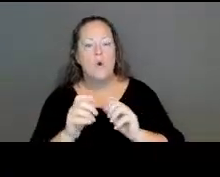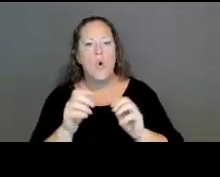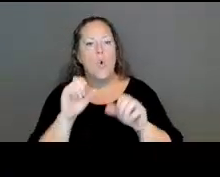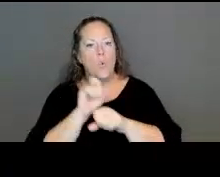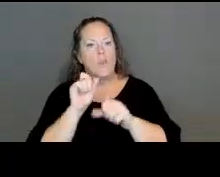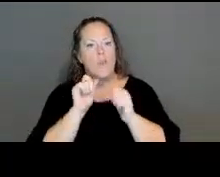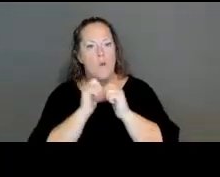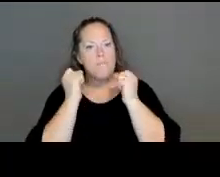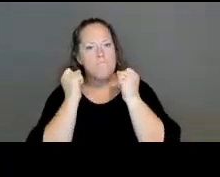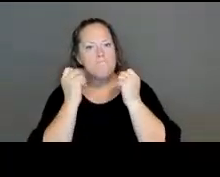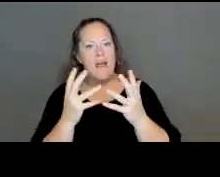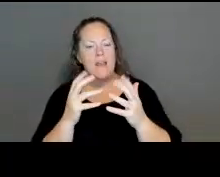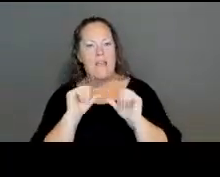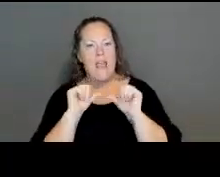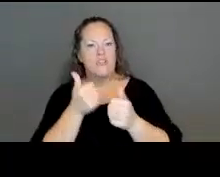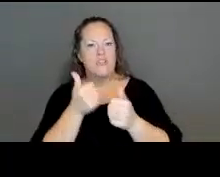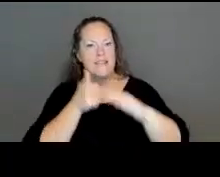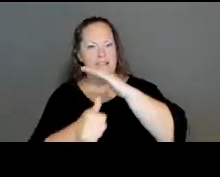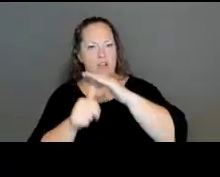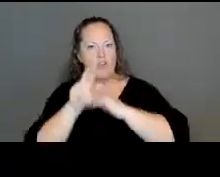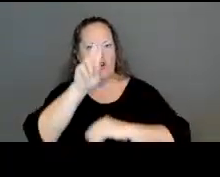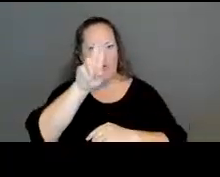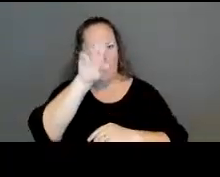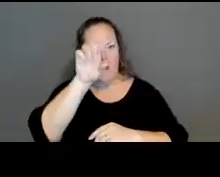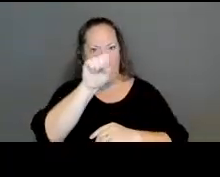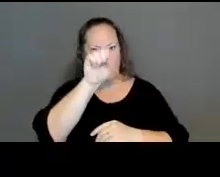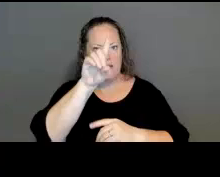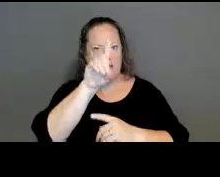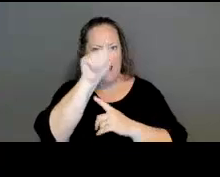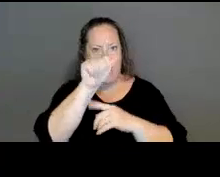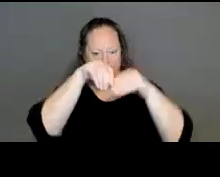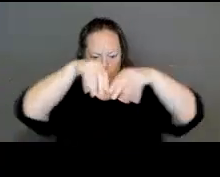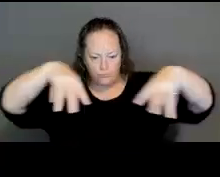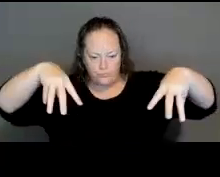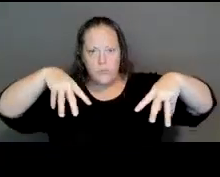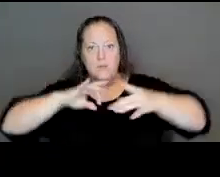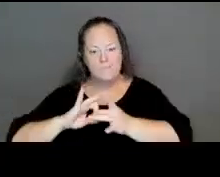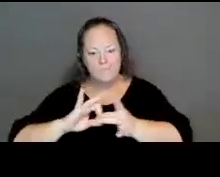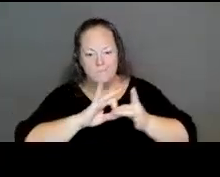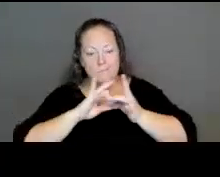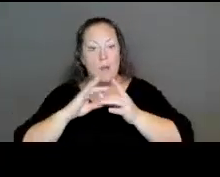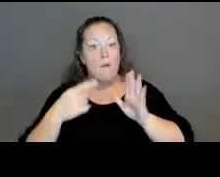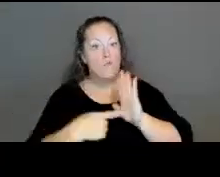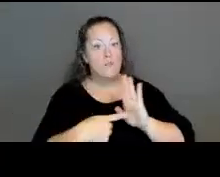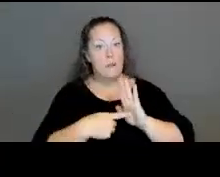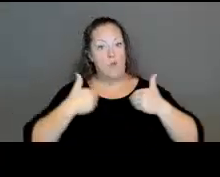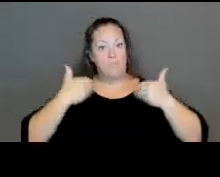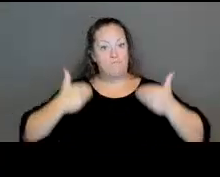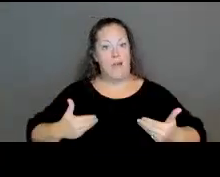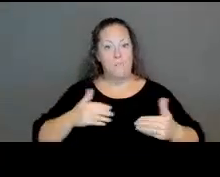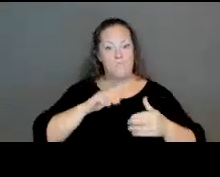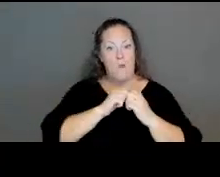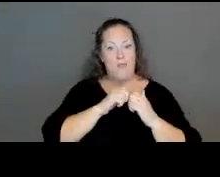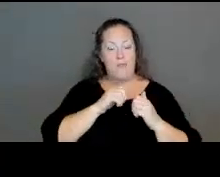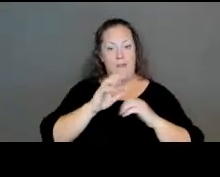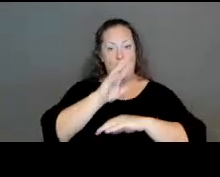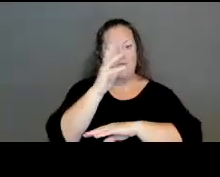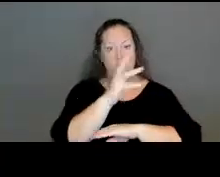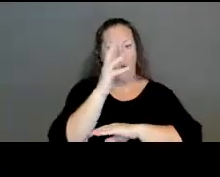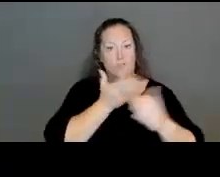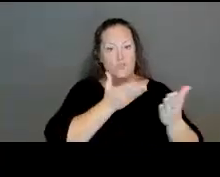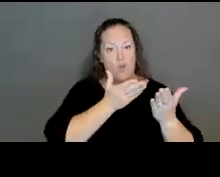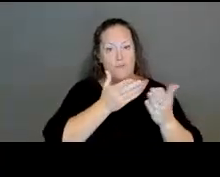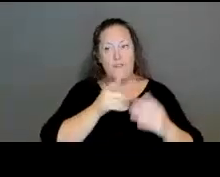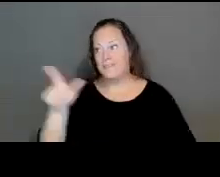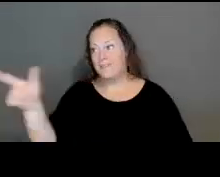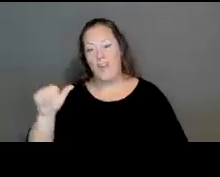USDA. So just an example here today, I'm with the USDA Forest Service, Andres with our Foreign